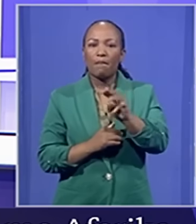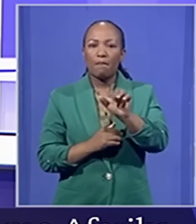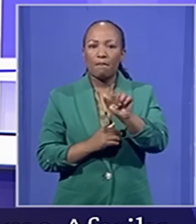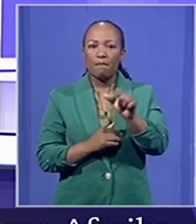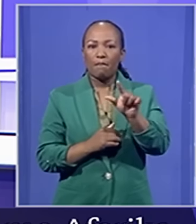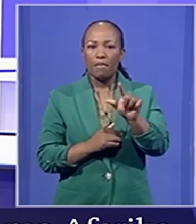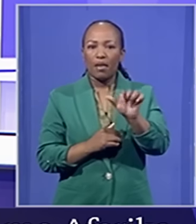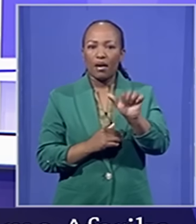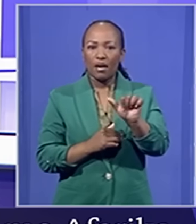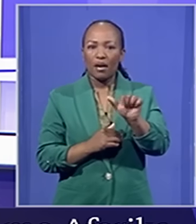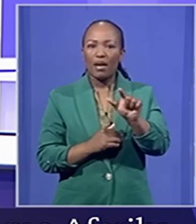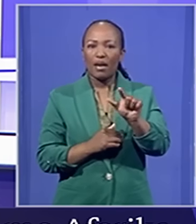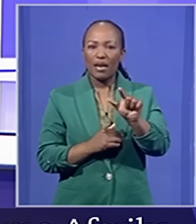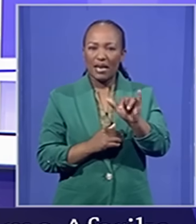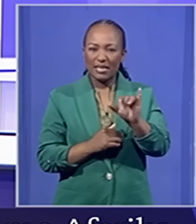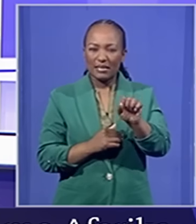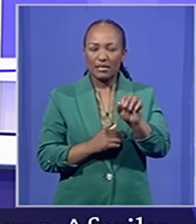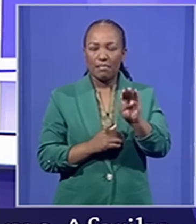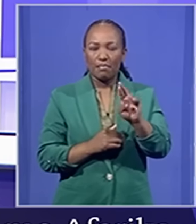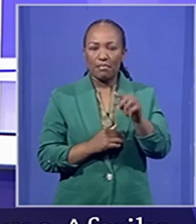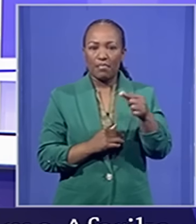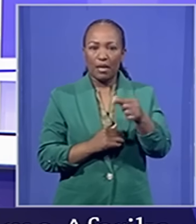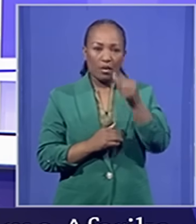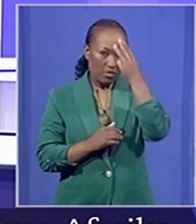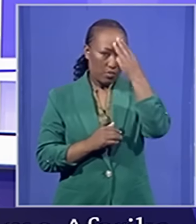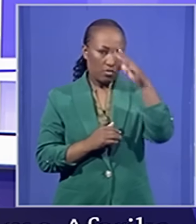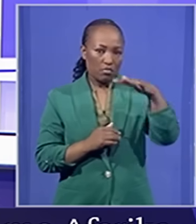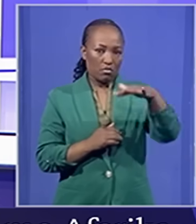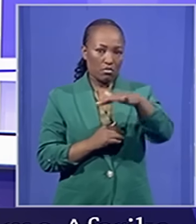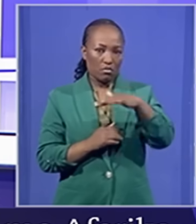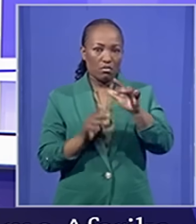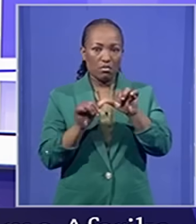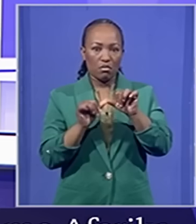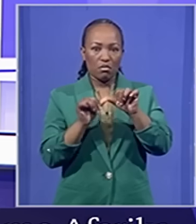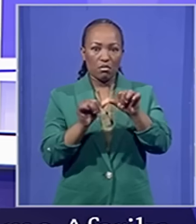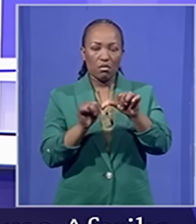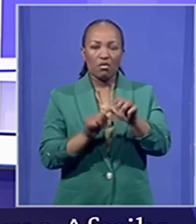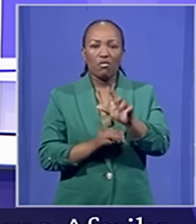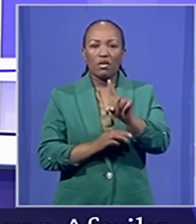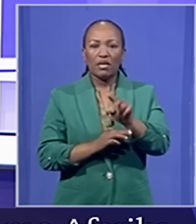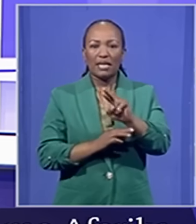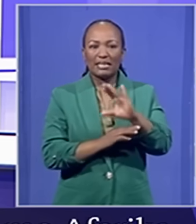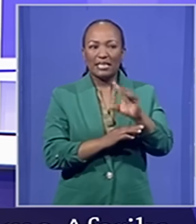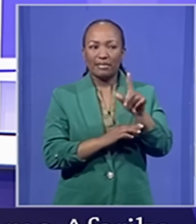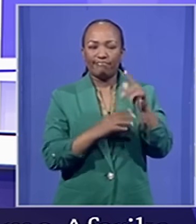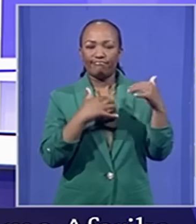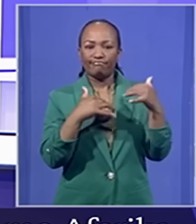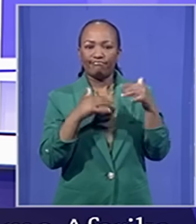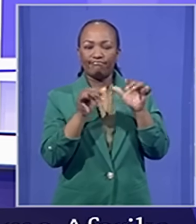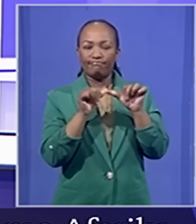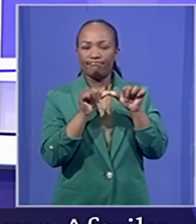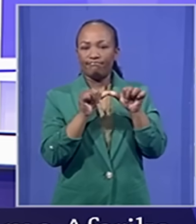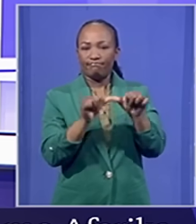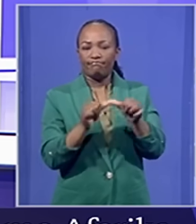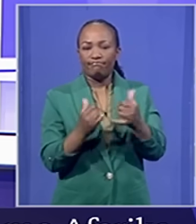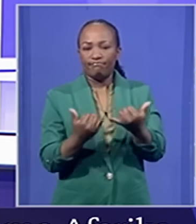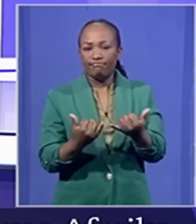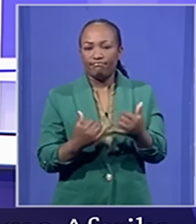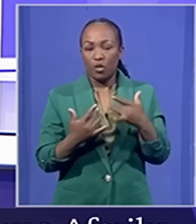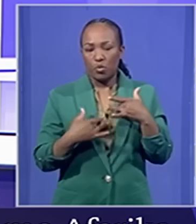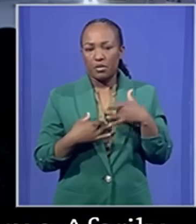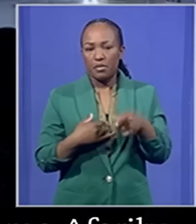re Pretoria e tshwenyegile ka ga seemo se se tsweletseng pele ka kwa botlhaba jwa DRC jaaka dikgotlang di tswelela.